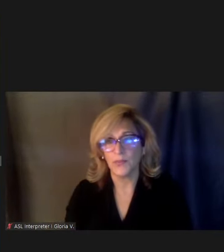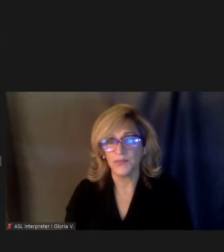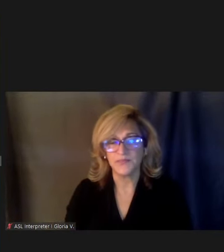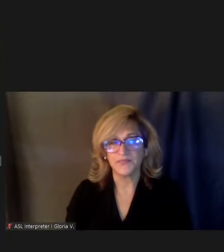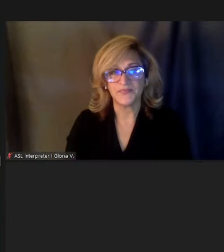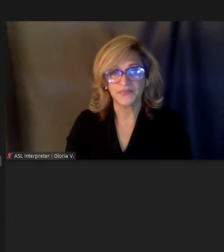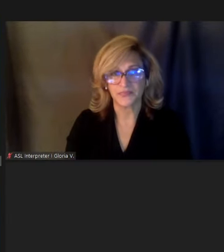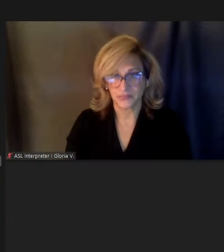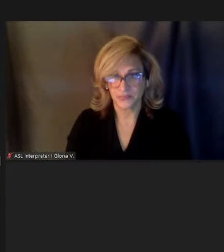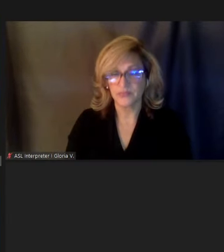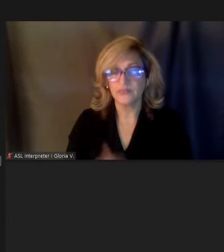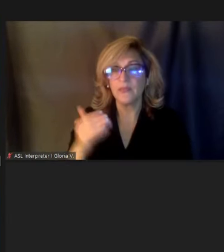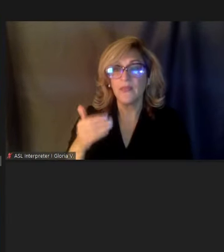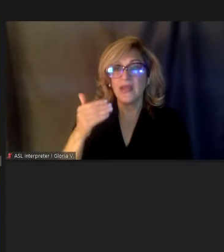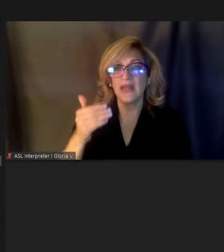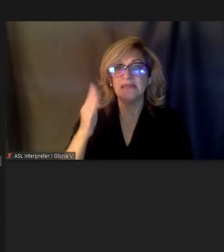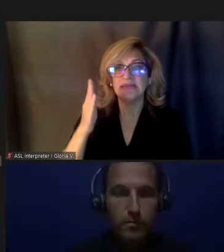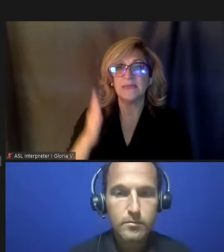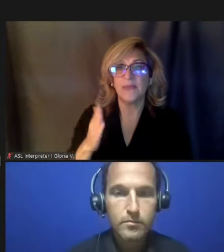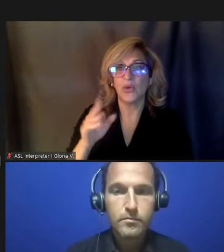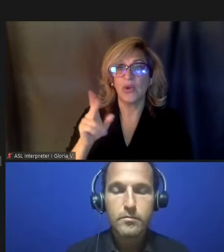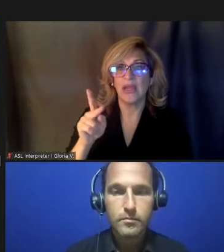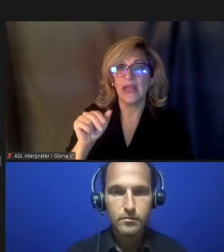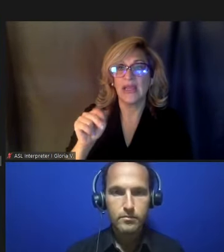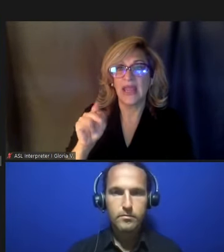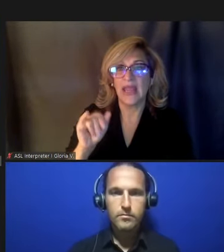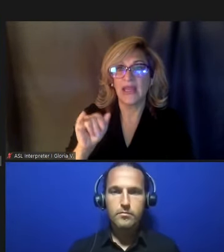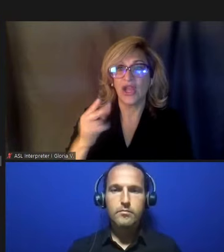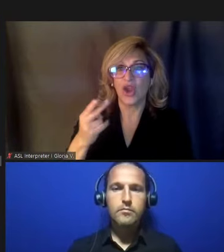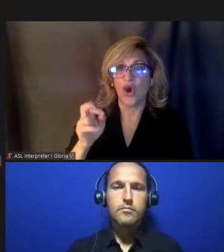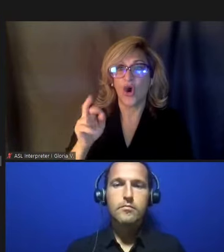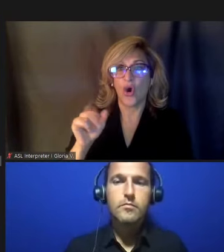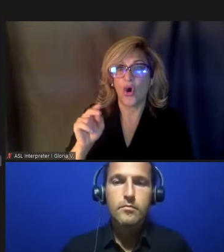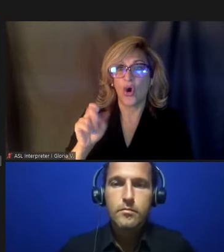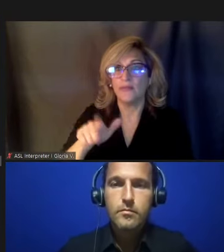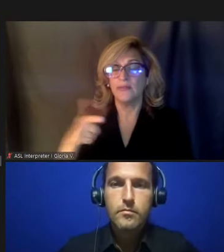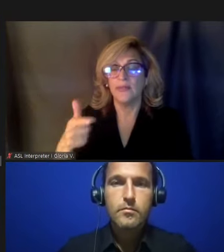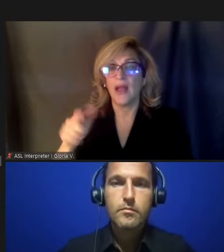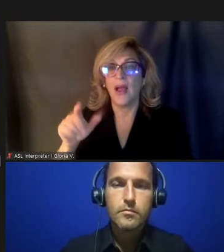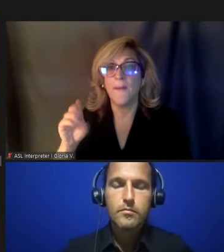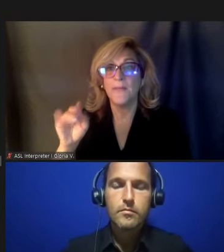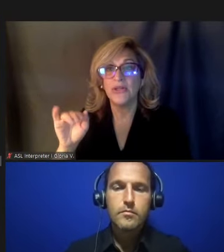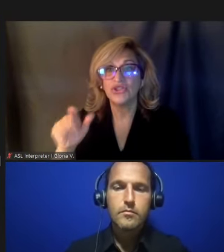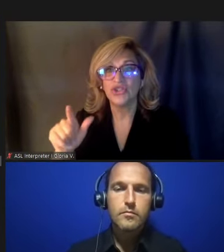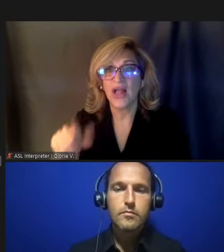Our next speaker is Katie Hart, followed by Michelle Daunton.